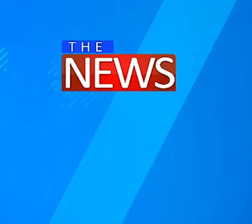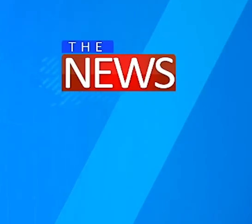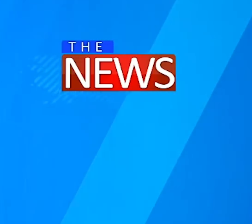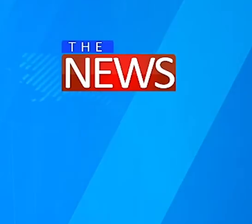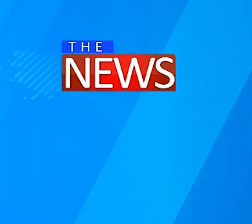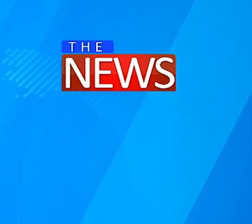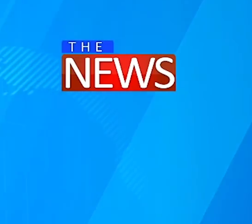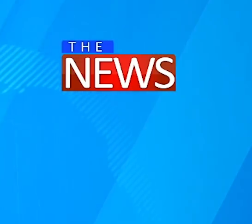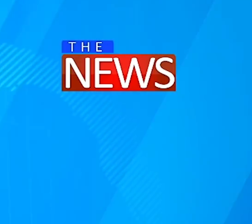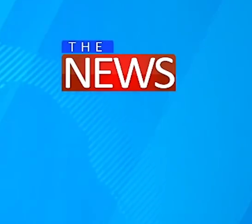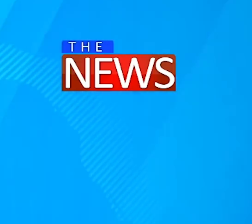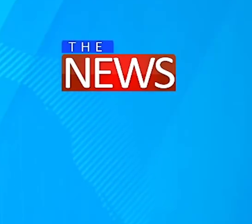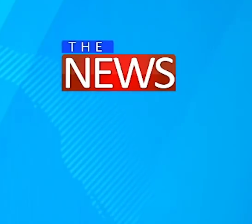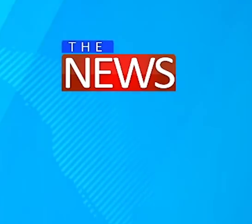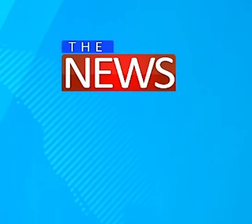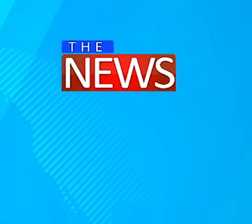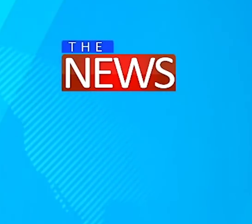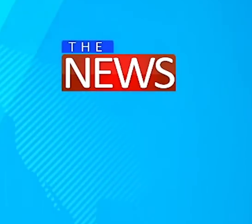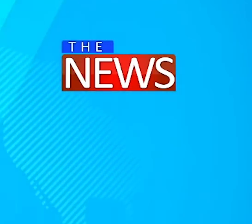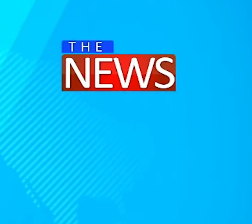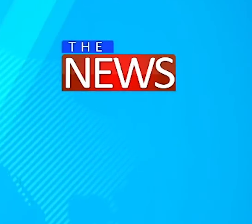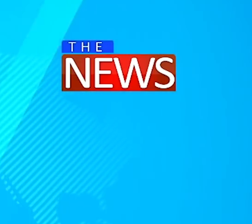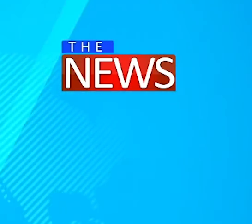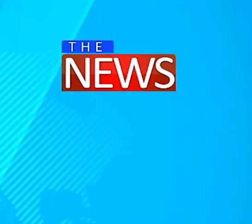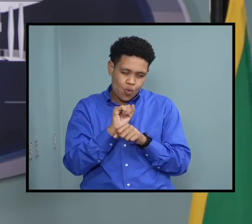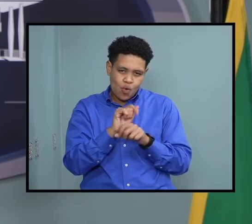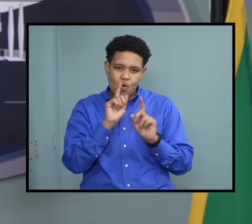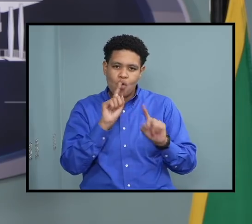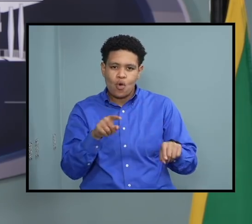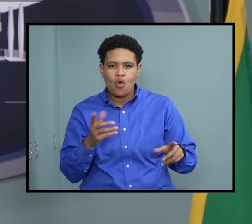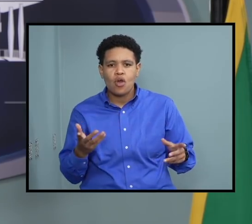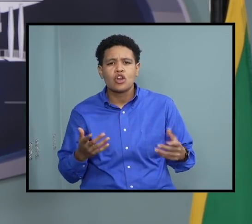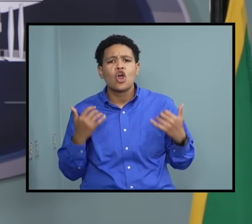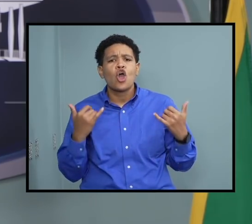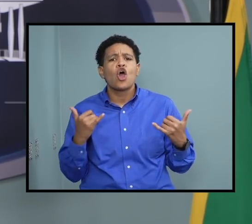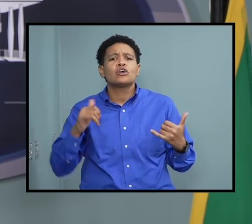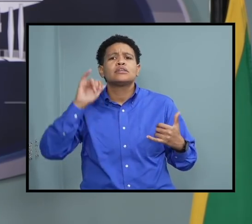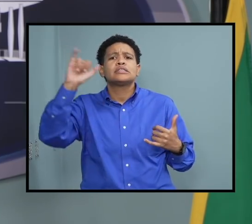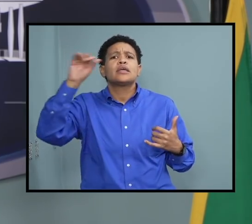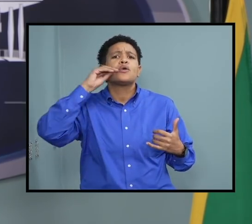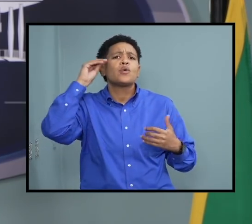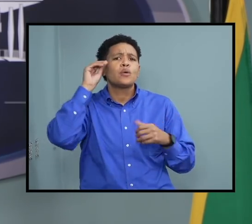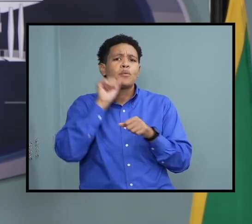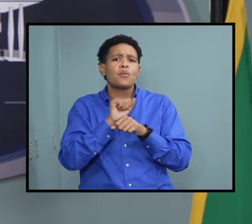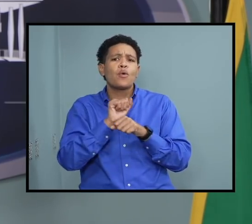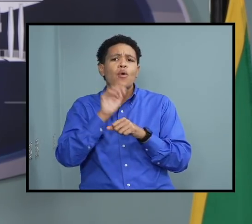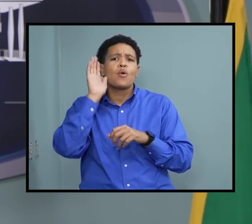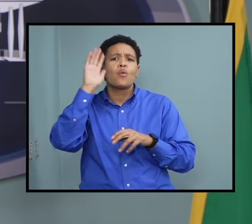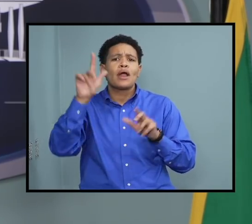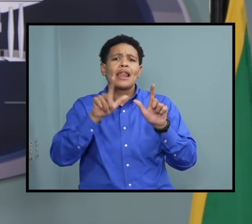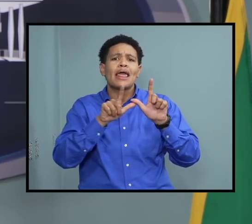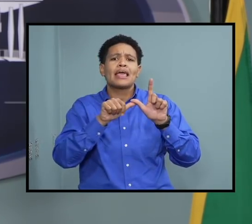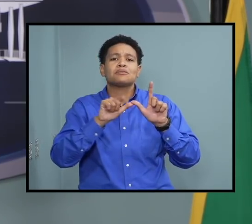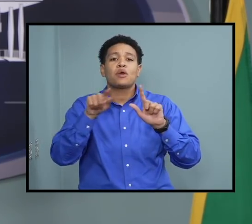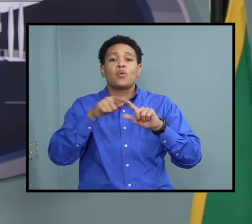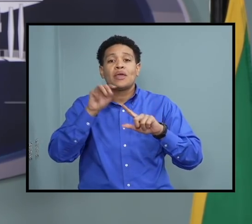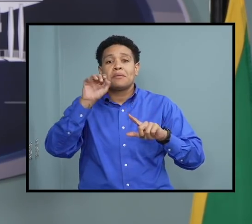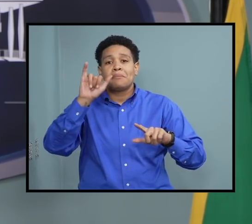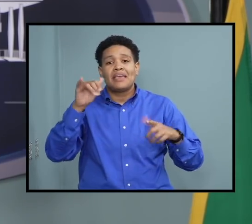work-from-home orders, which expire on May 31. The current work-from-home orders will expire at the end of